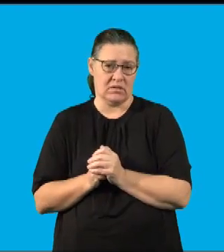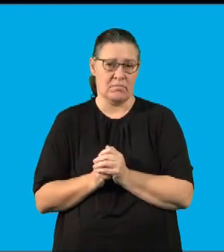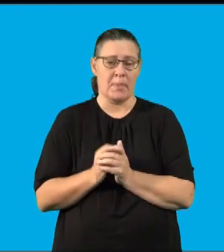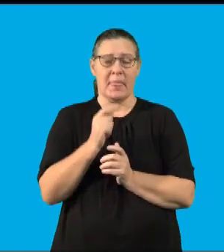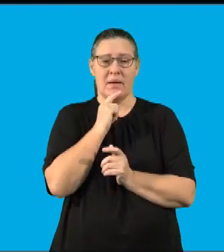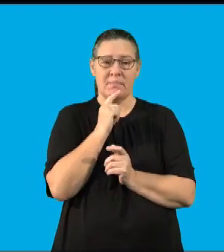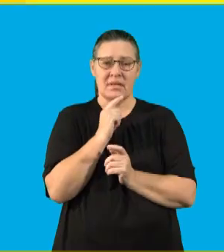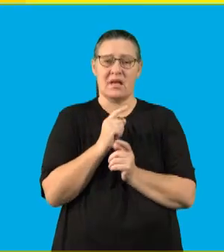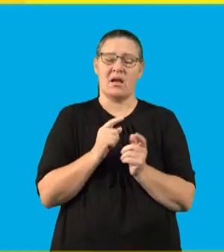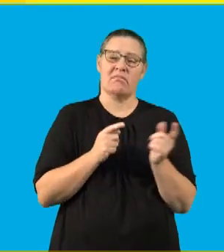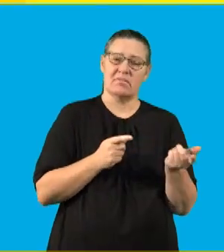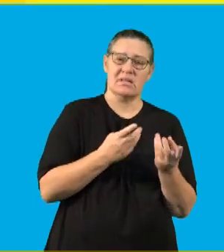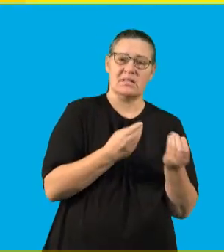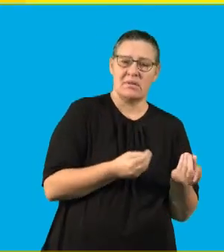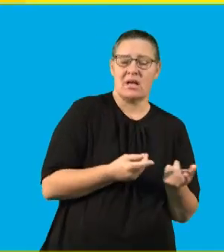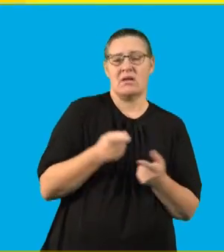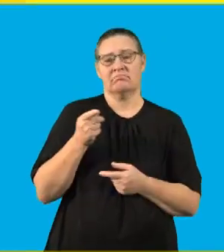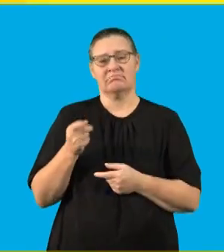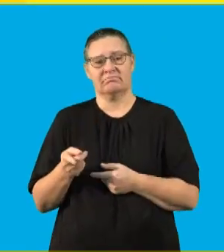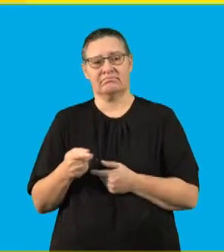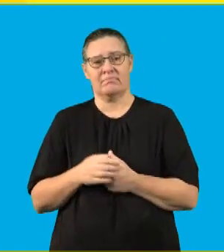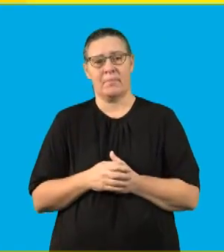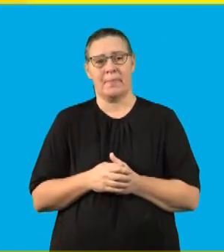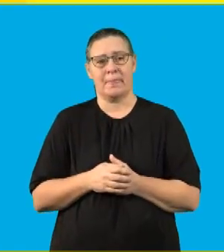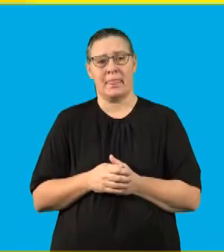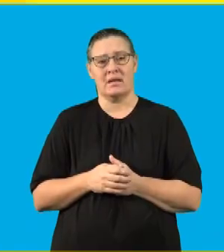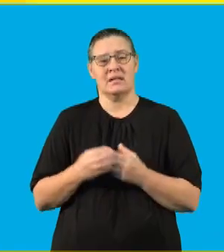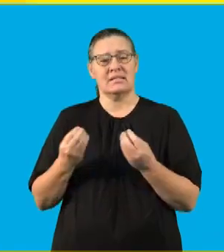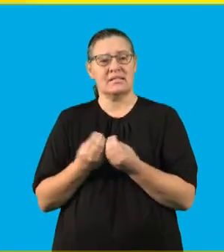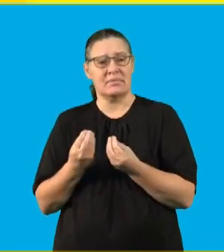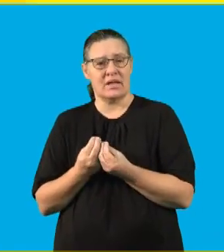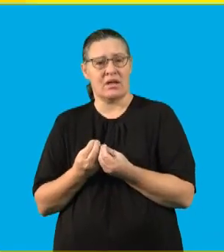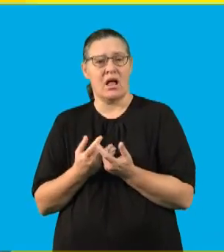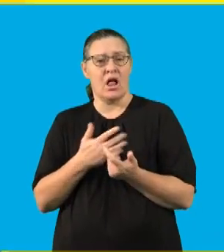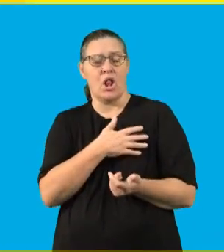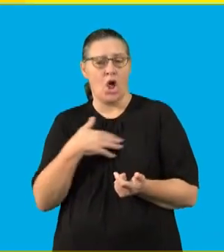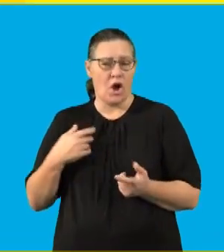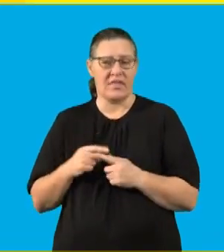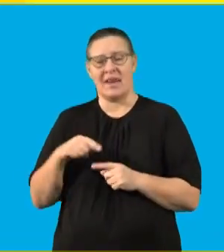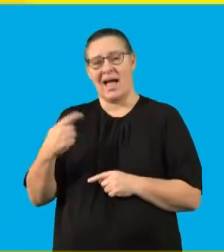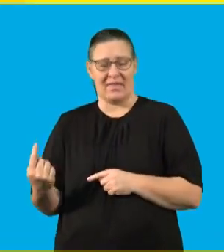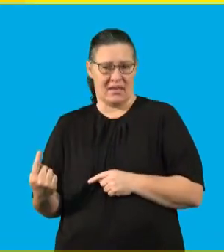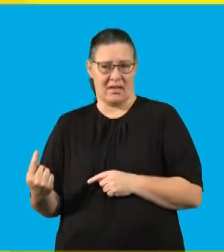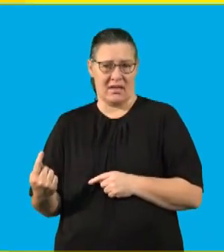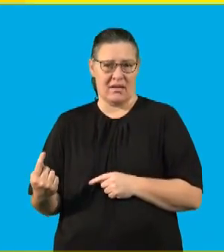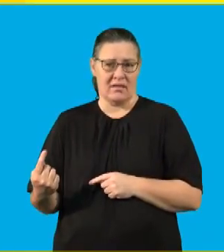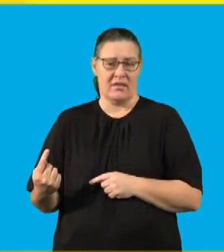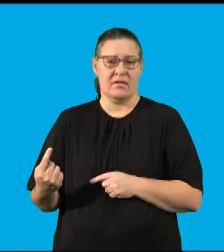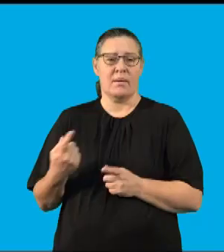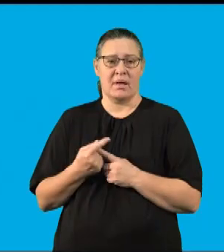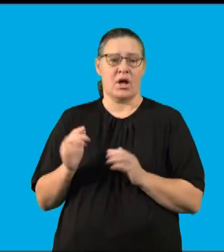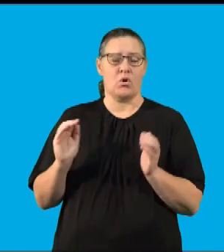talking about spherical substances. We need to be talking about the substances which are longer than others. So basically, that is